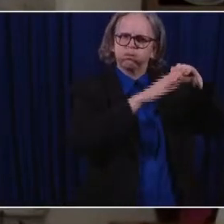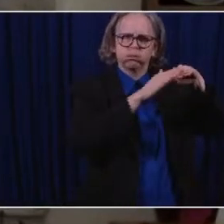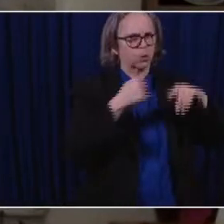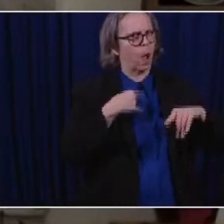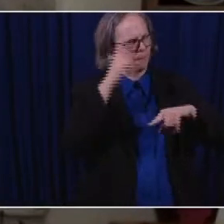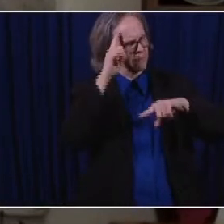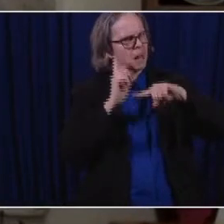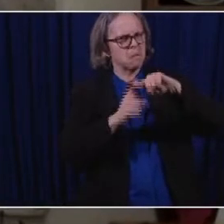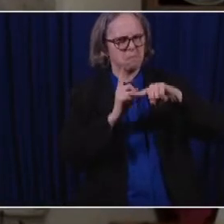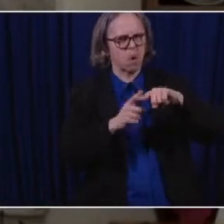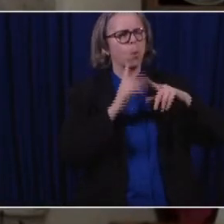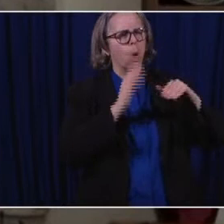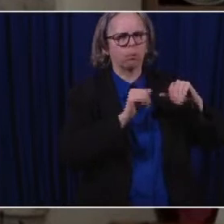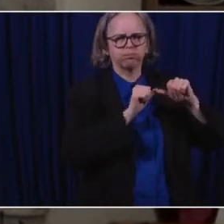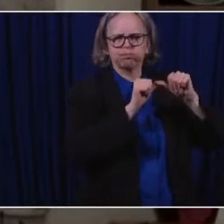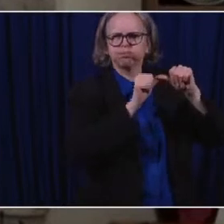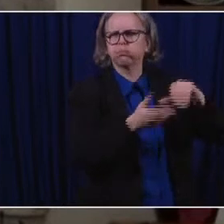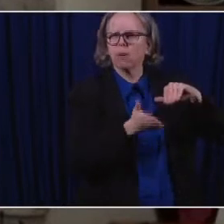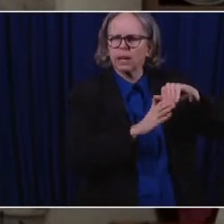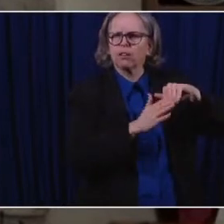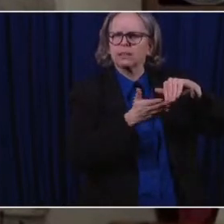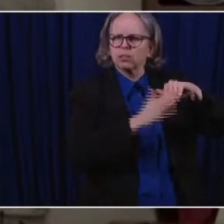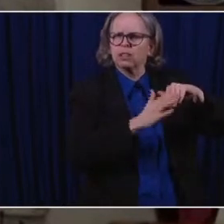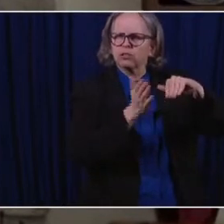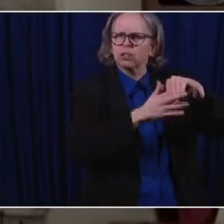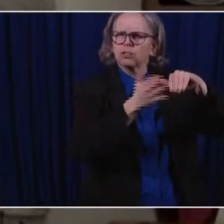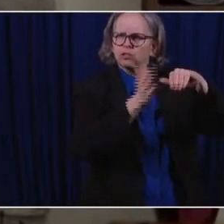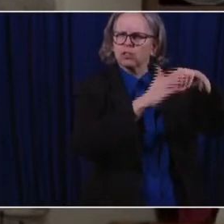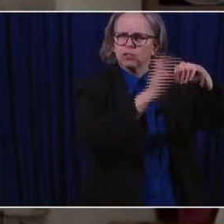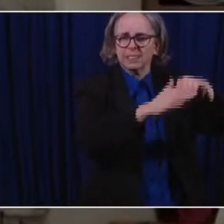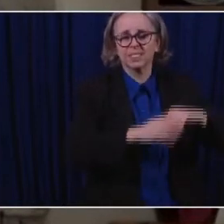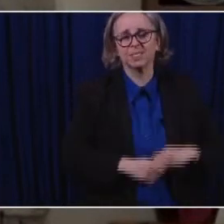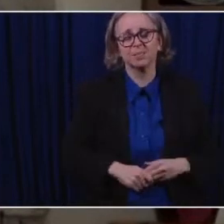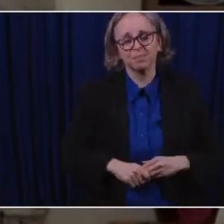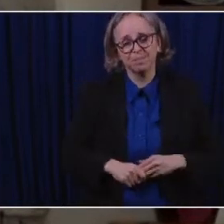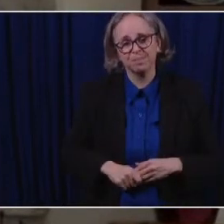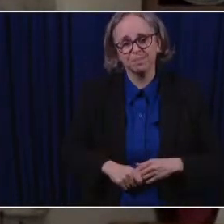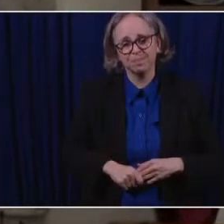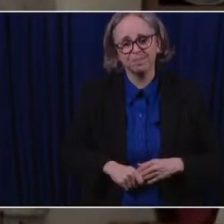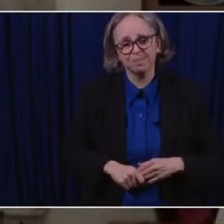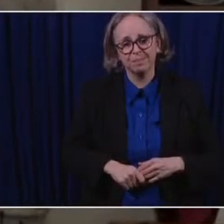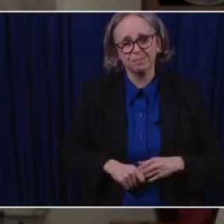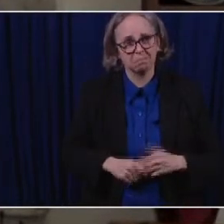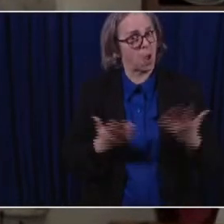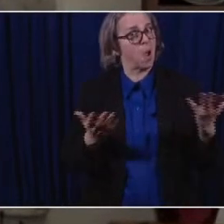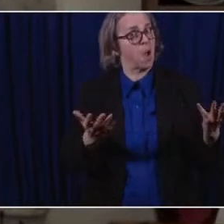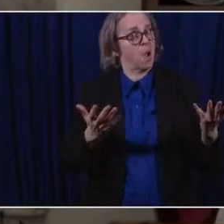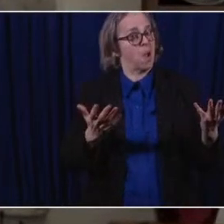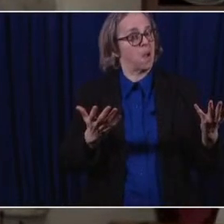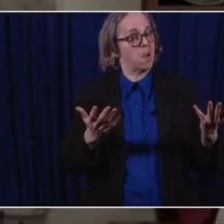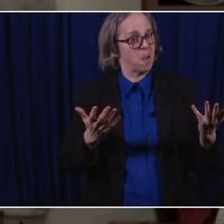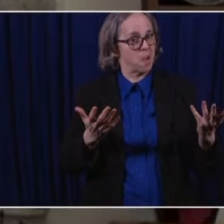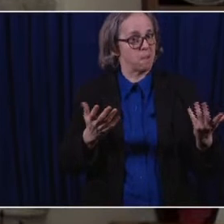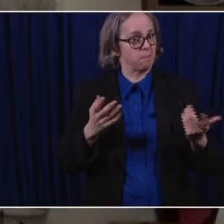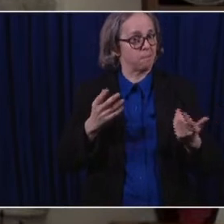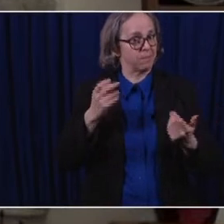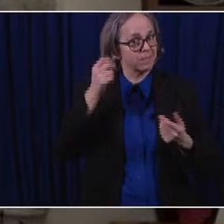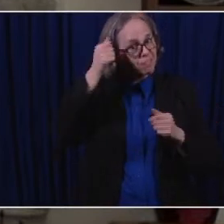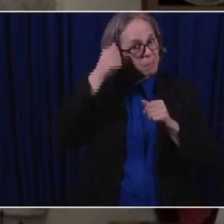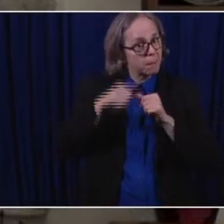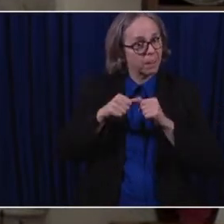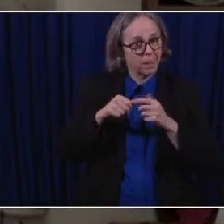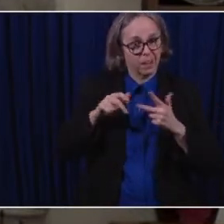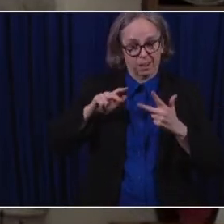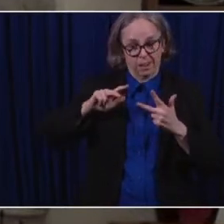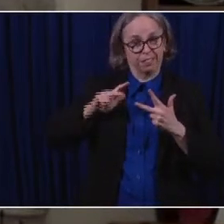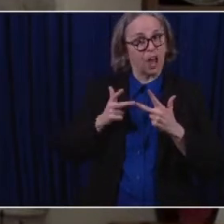go up as well. You have to factor in, I think, Molly, you have to factor in Johnson & Johnson. I don't know what numbers